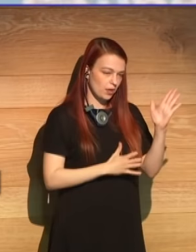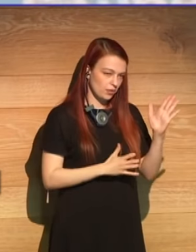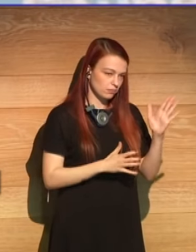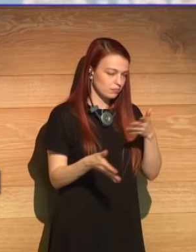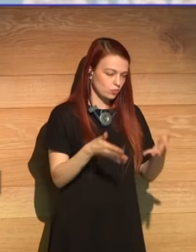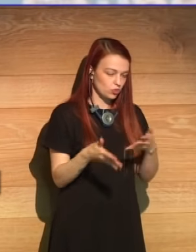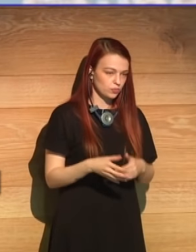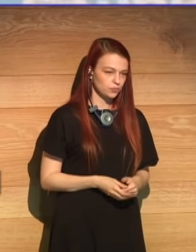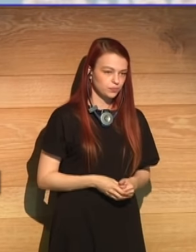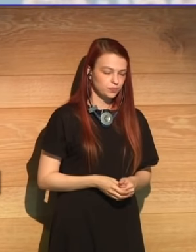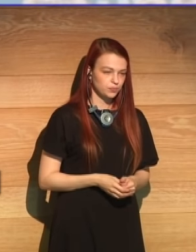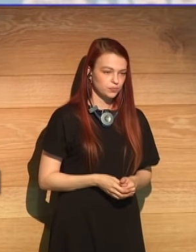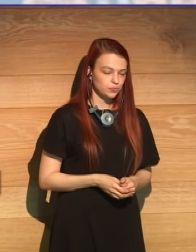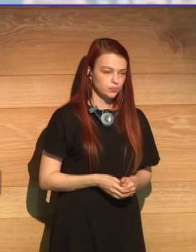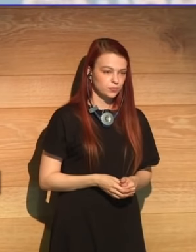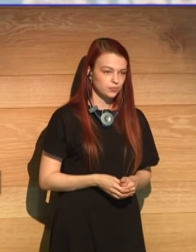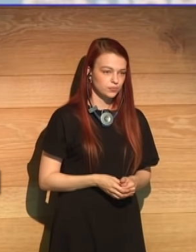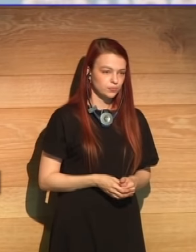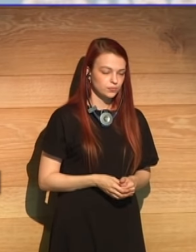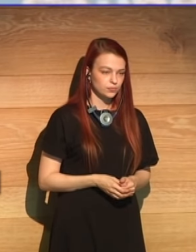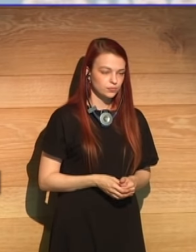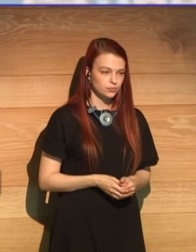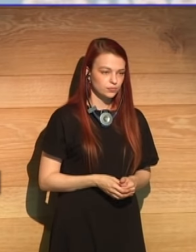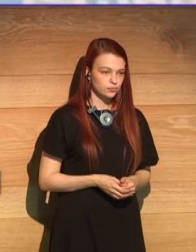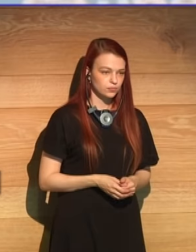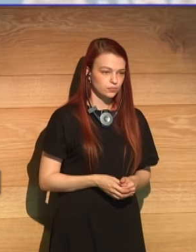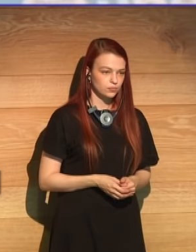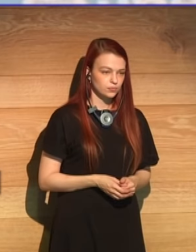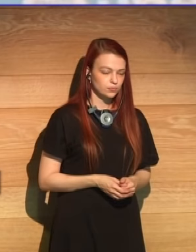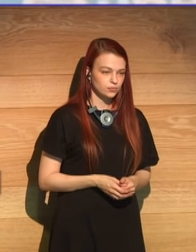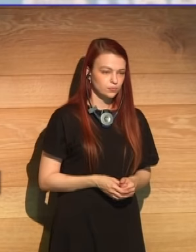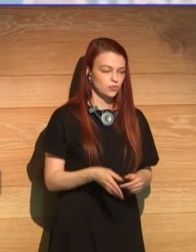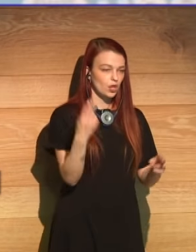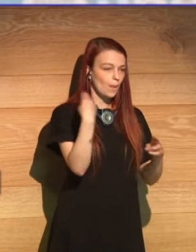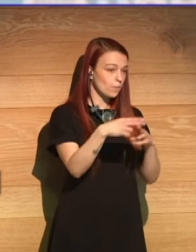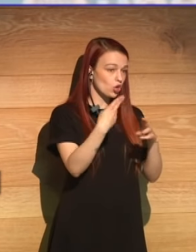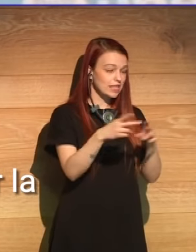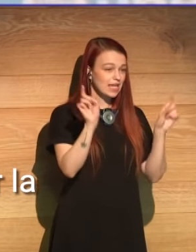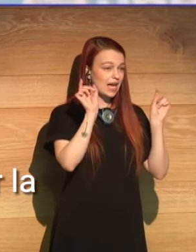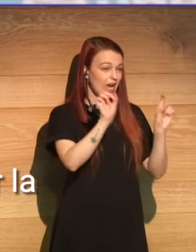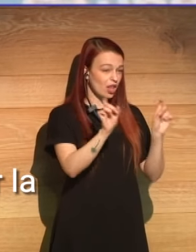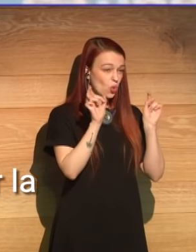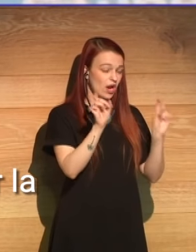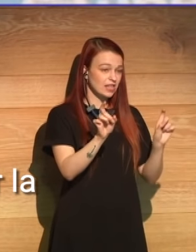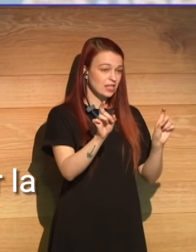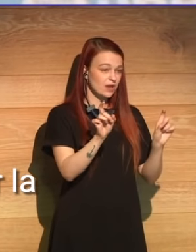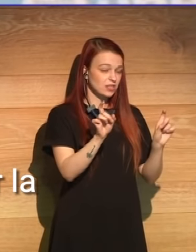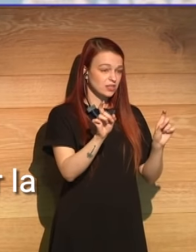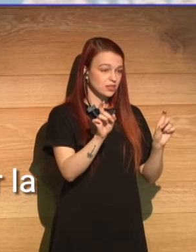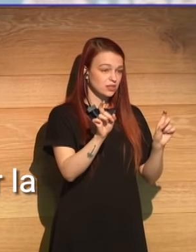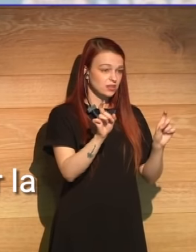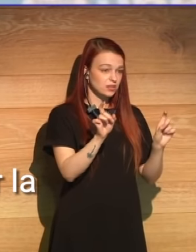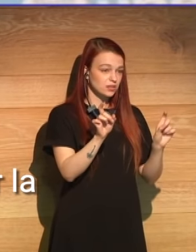What has been the educational policy responses during the crisis? Distance learning, in response to the school